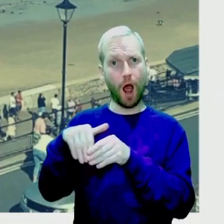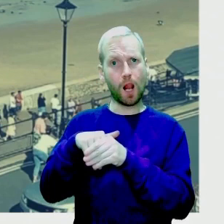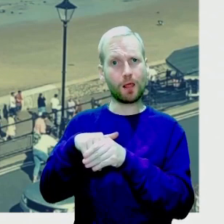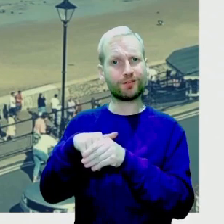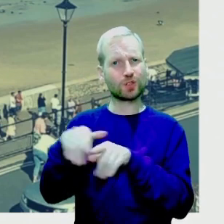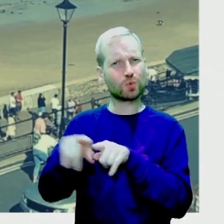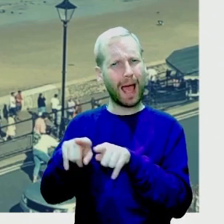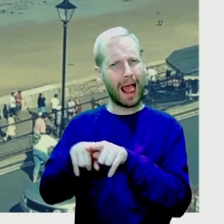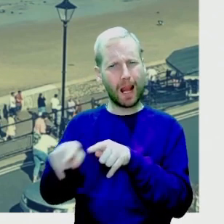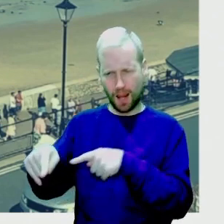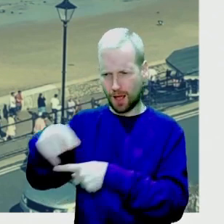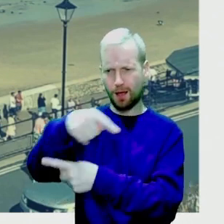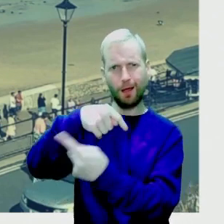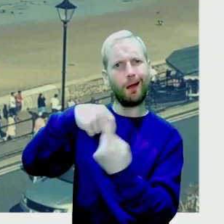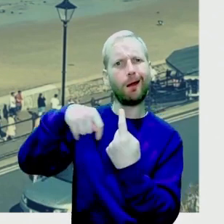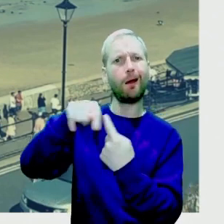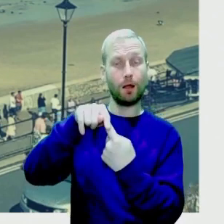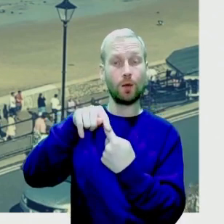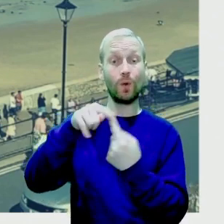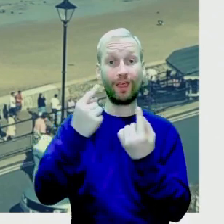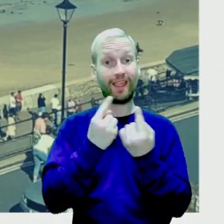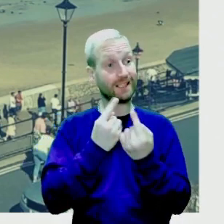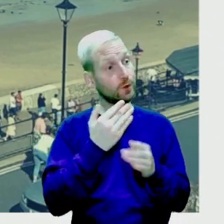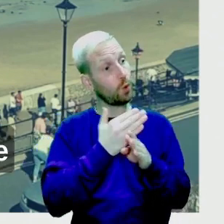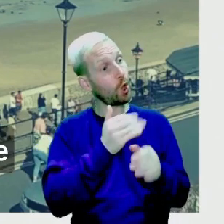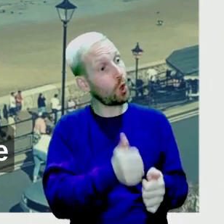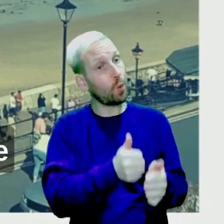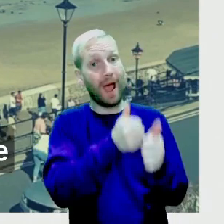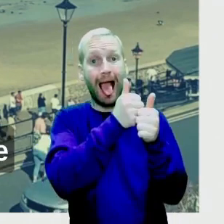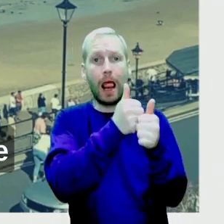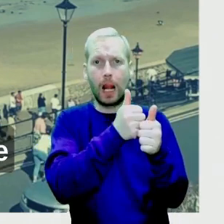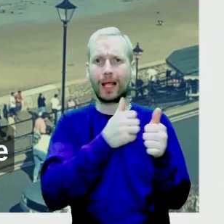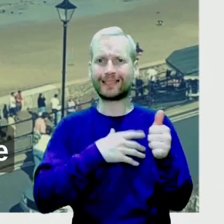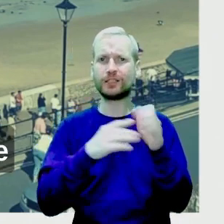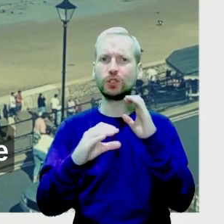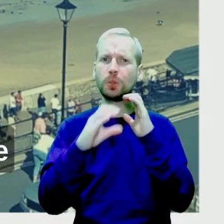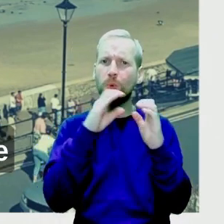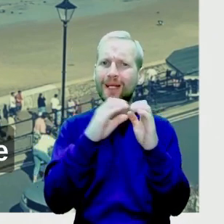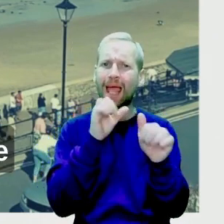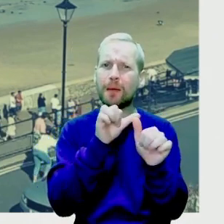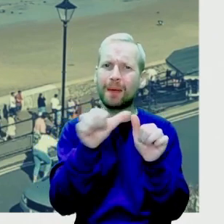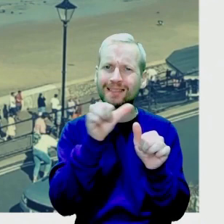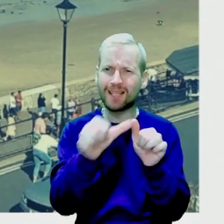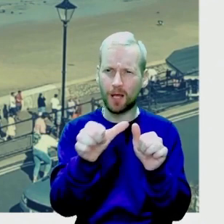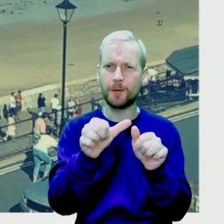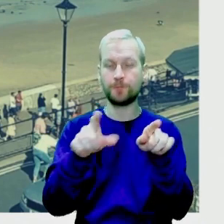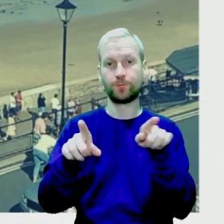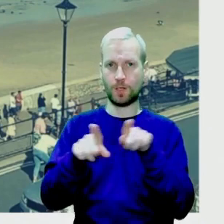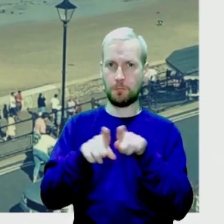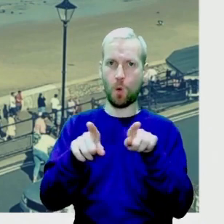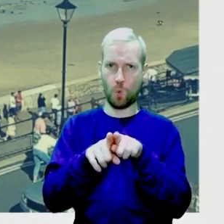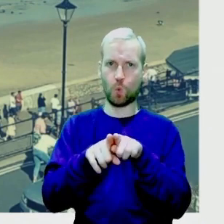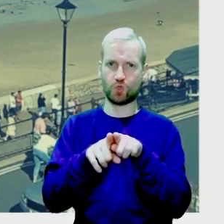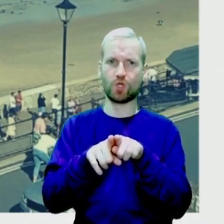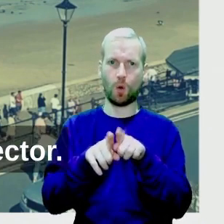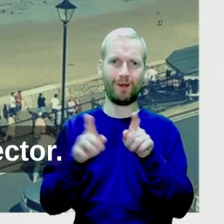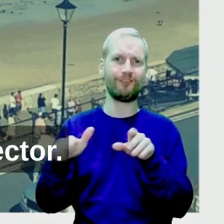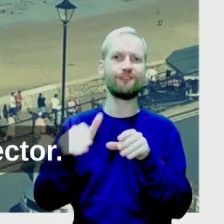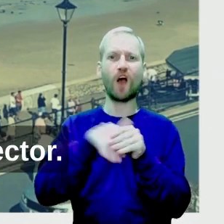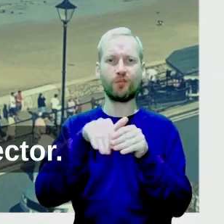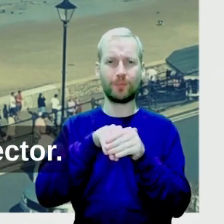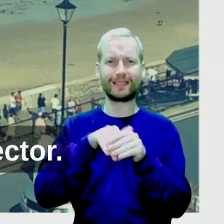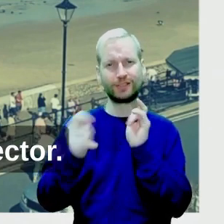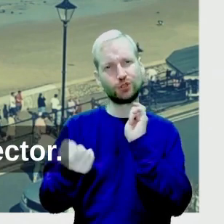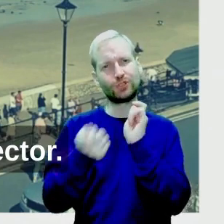appropriate support. Where things are working well, they need to be communicated better, and there was also a feeling that more involvement in